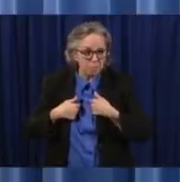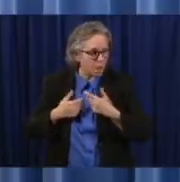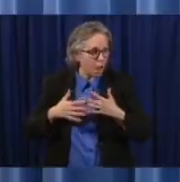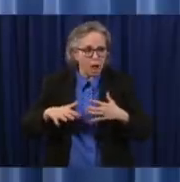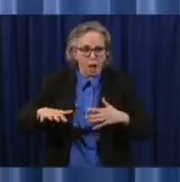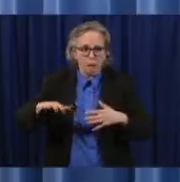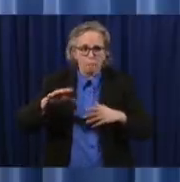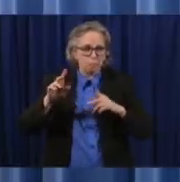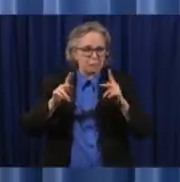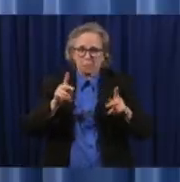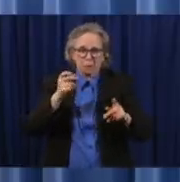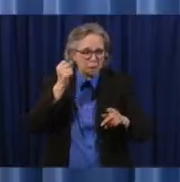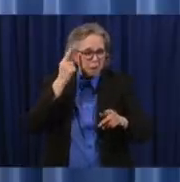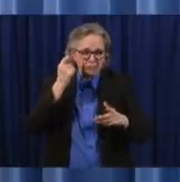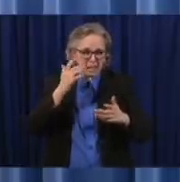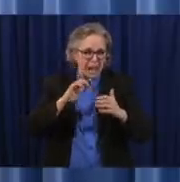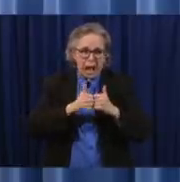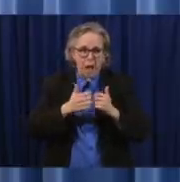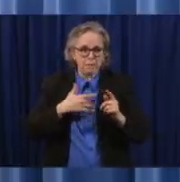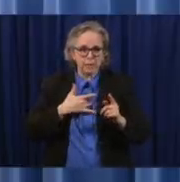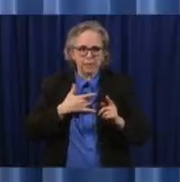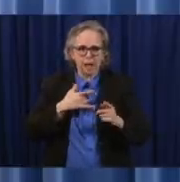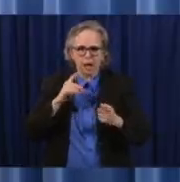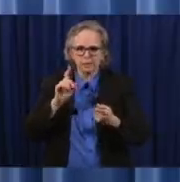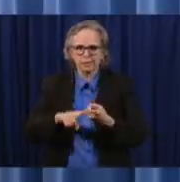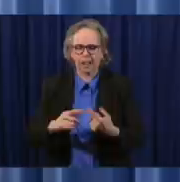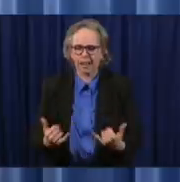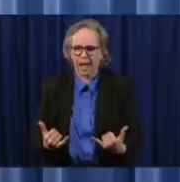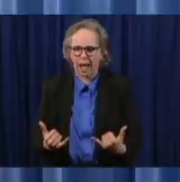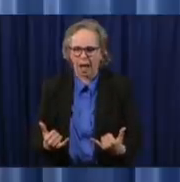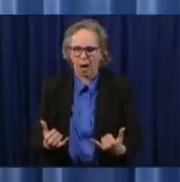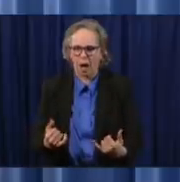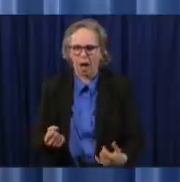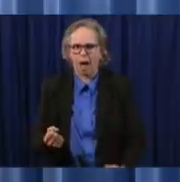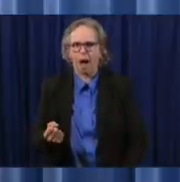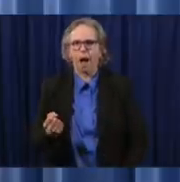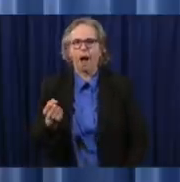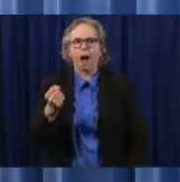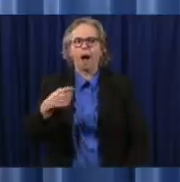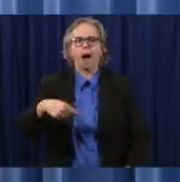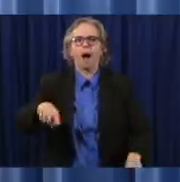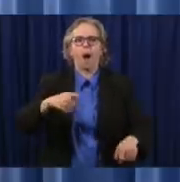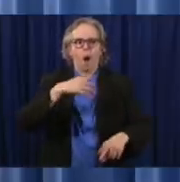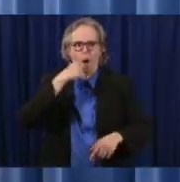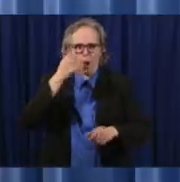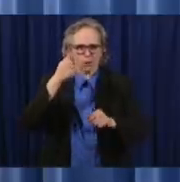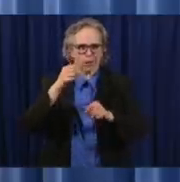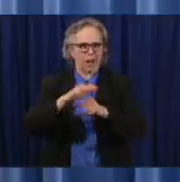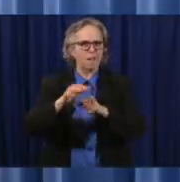this coronavirus. But those of us old enough to remember the polio scares, literally,